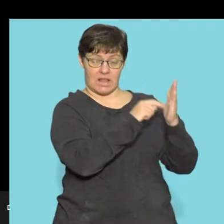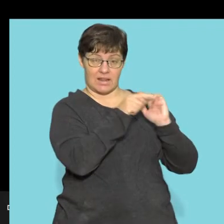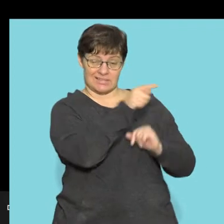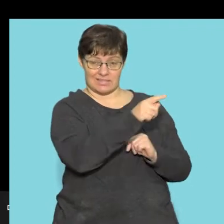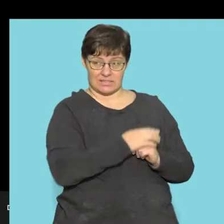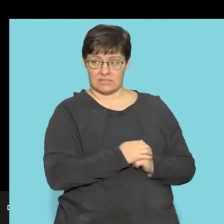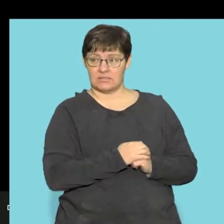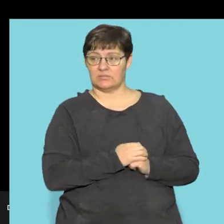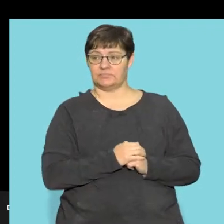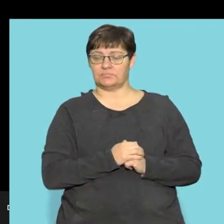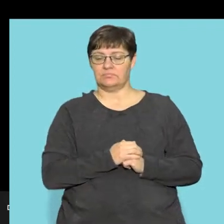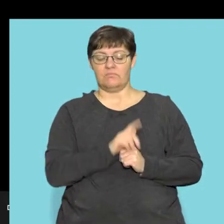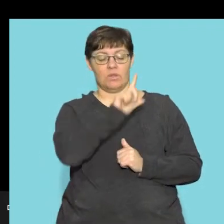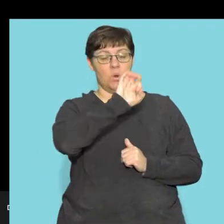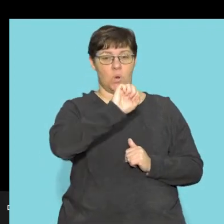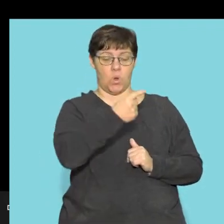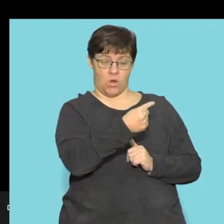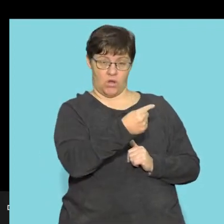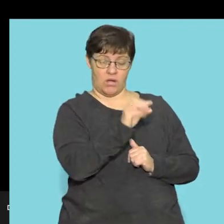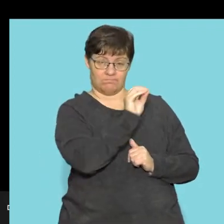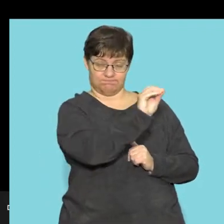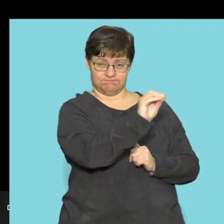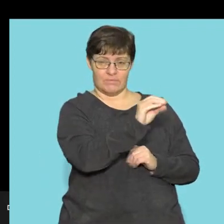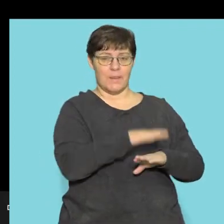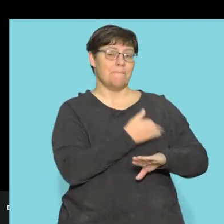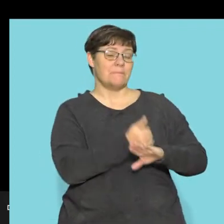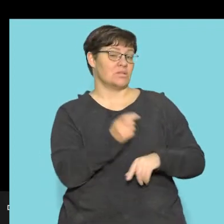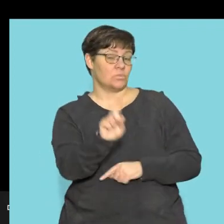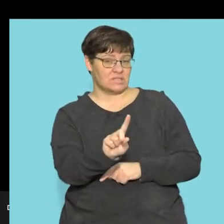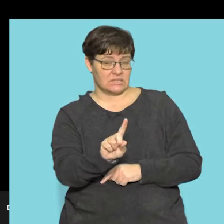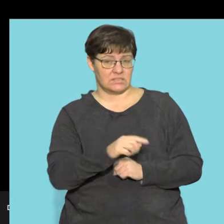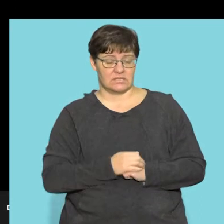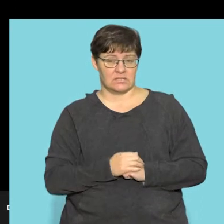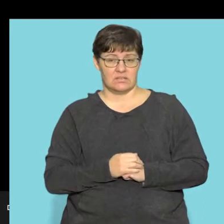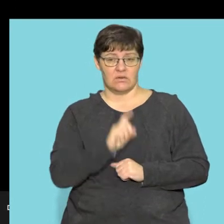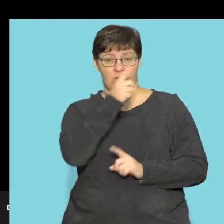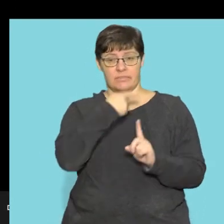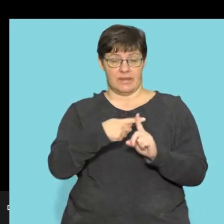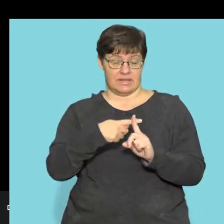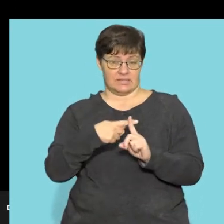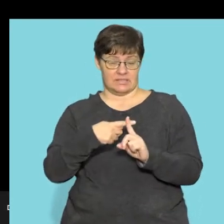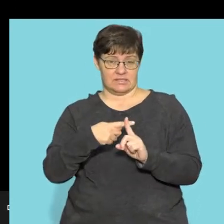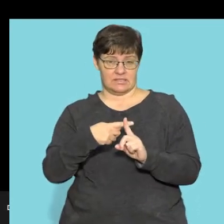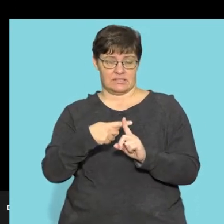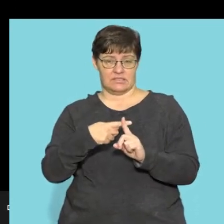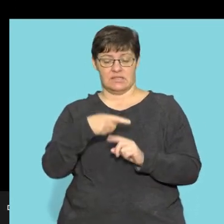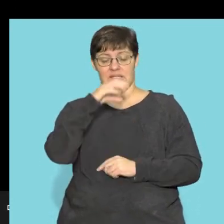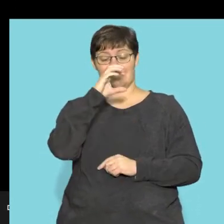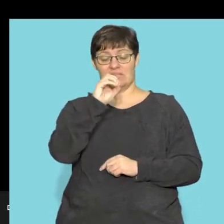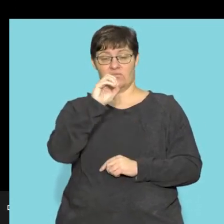Now, what I will then need to do is to introduce a log. I know my base is 1 plus